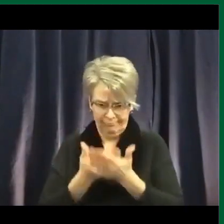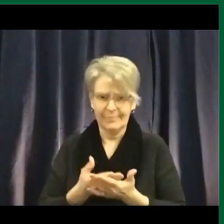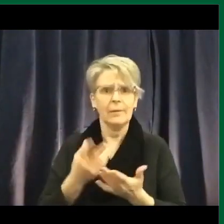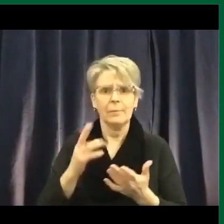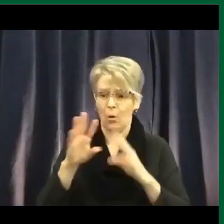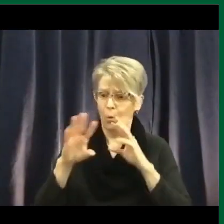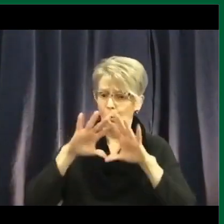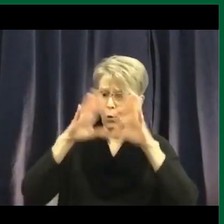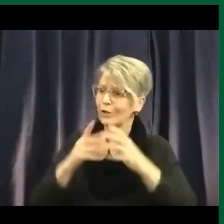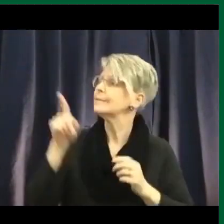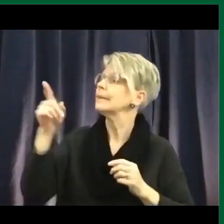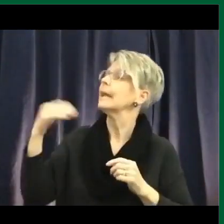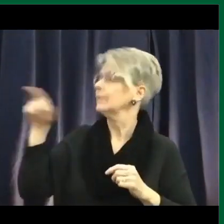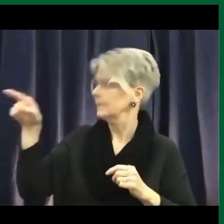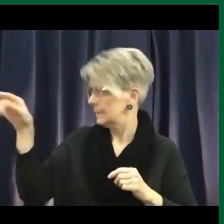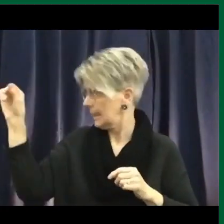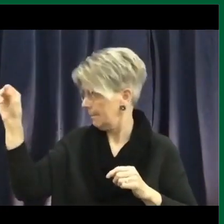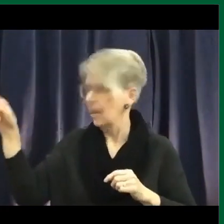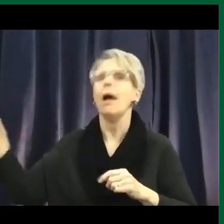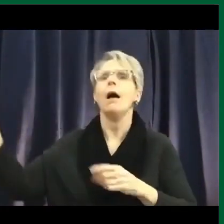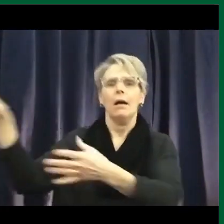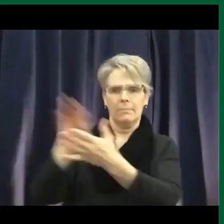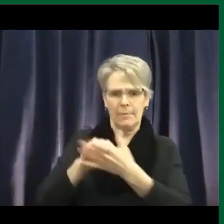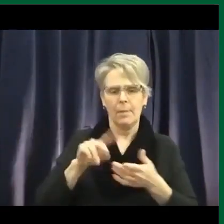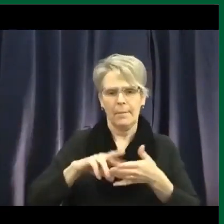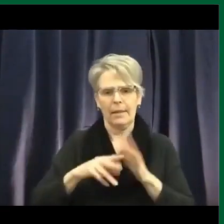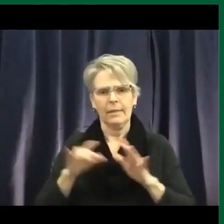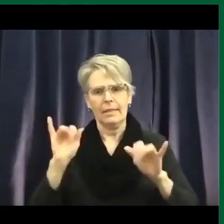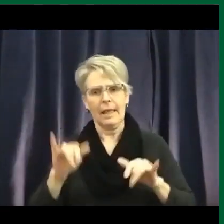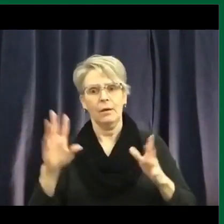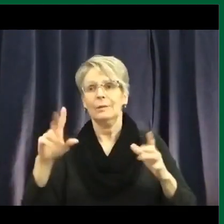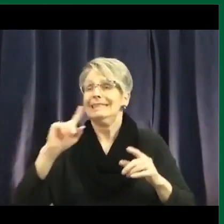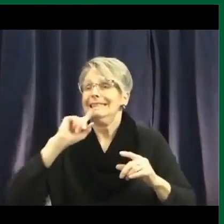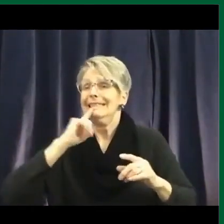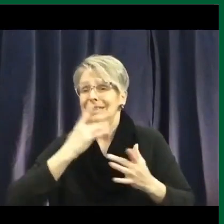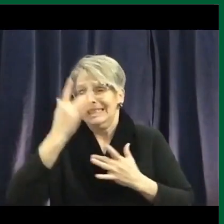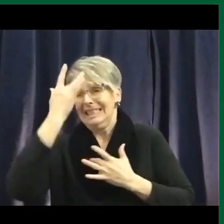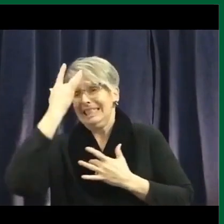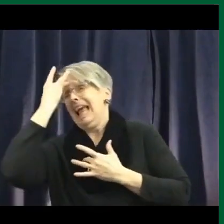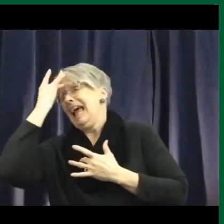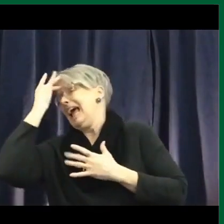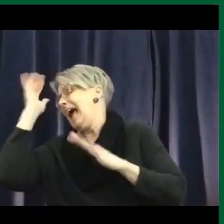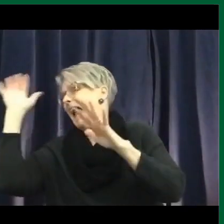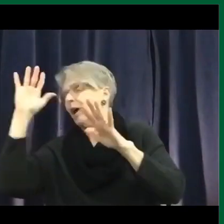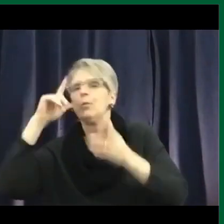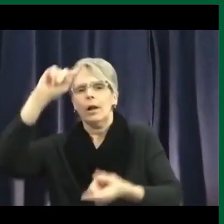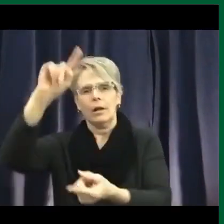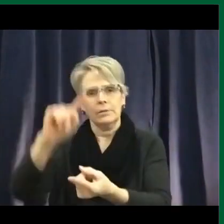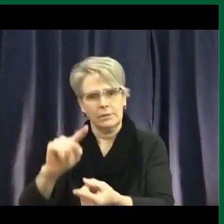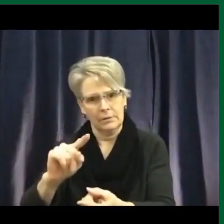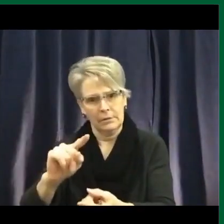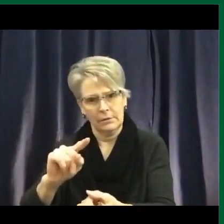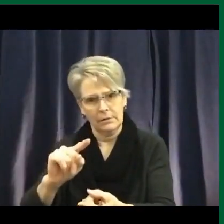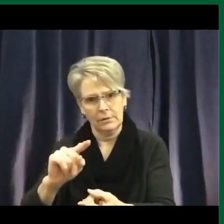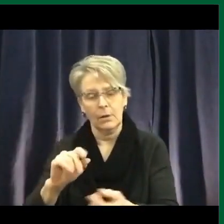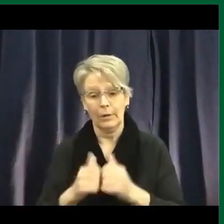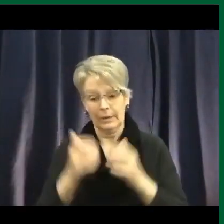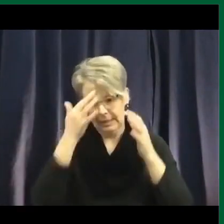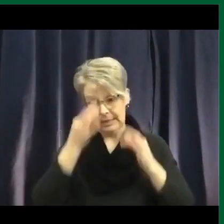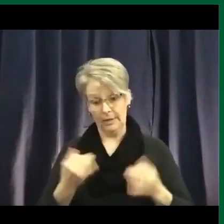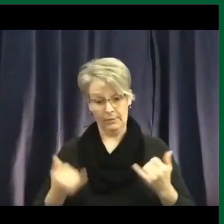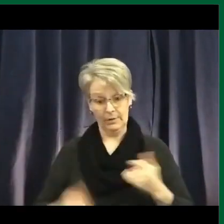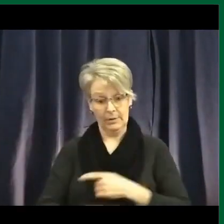world that it will decrease our severe outcomes of COVID-19. So with respect to the decisions that are being made